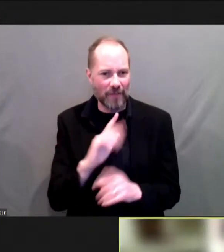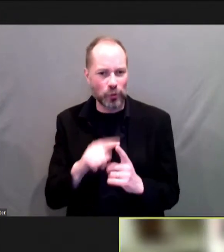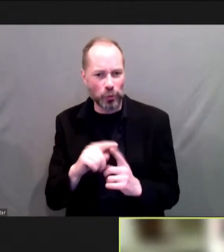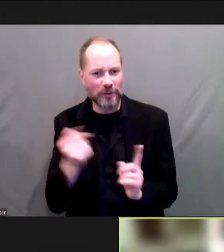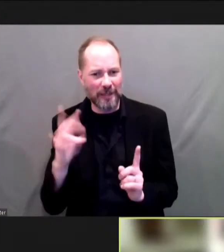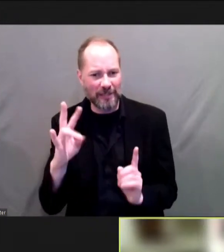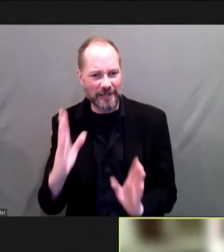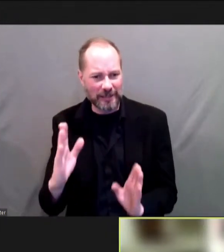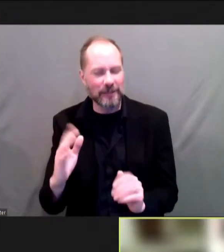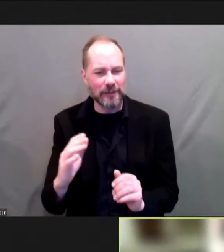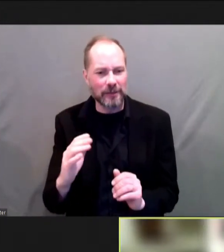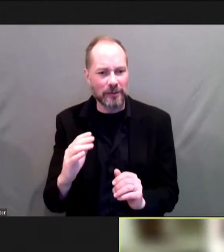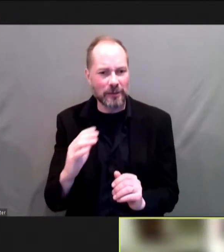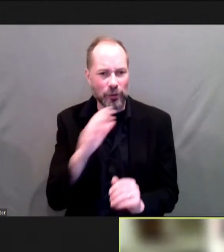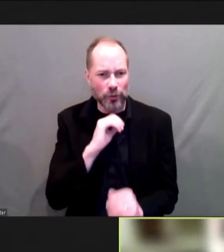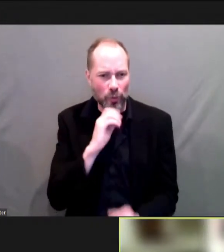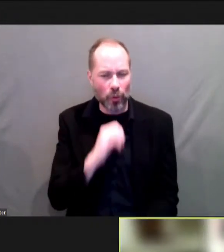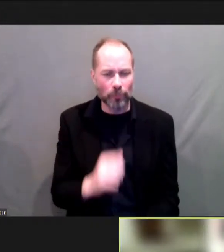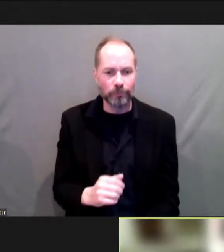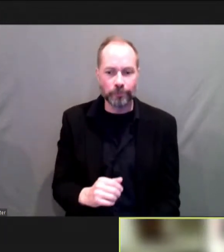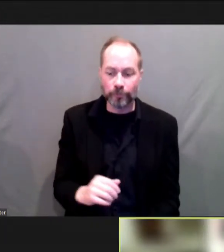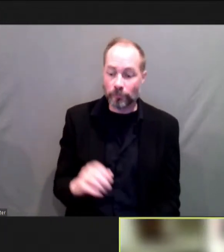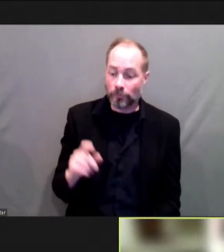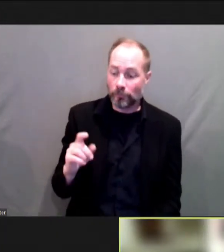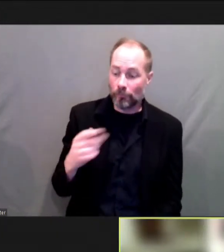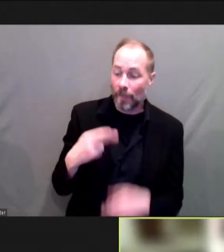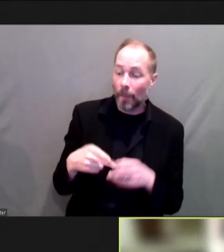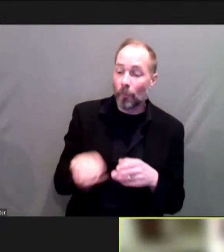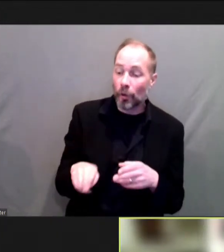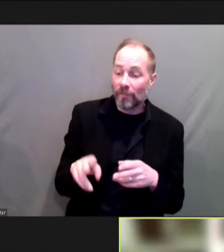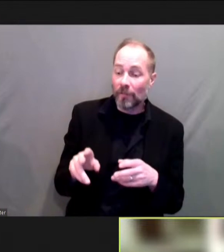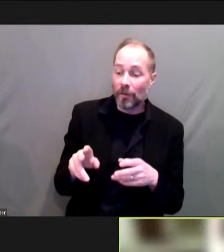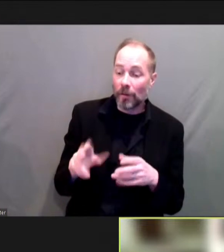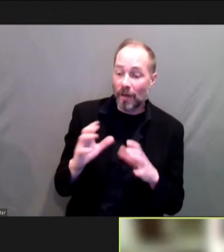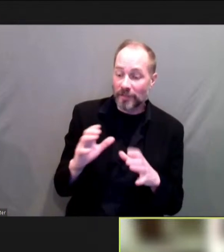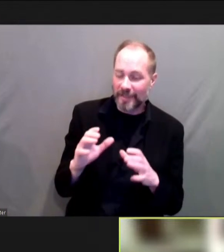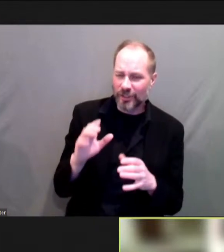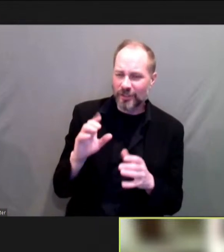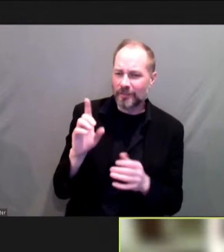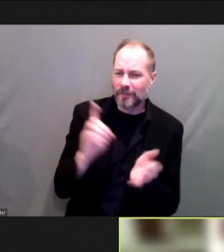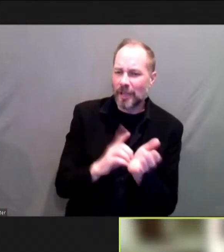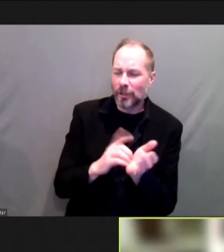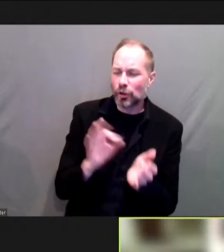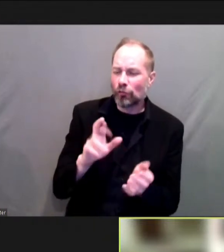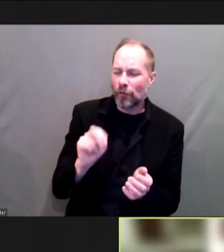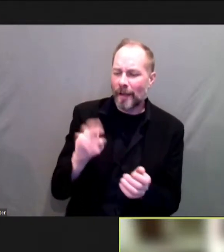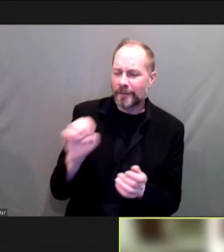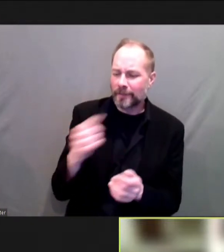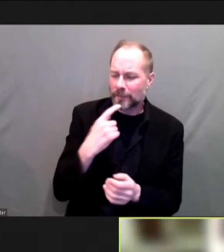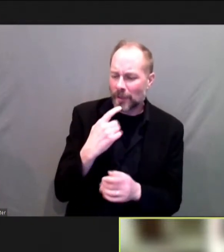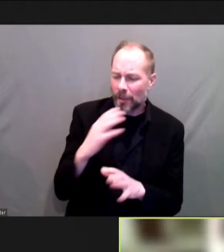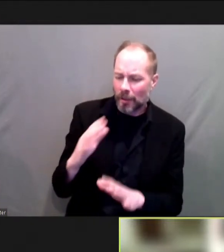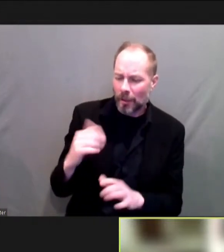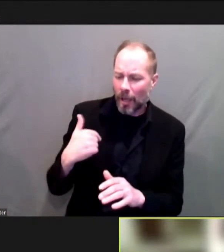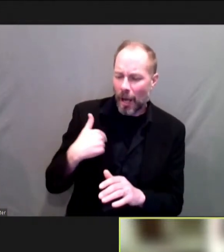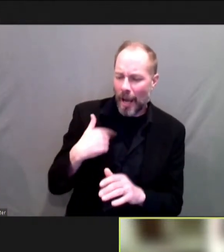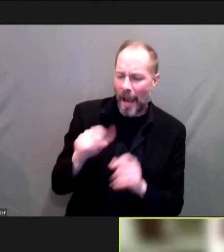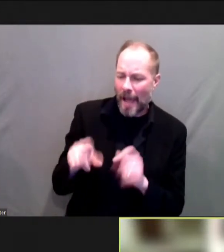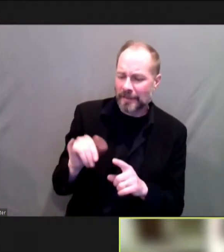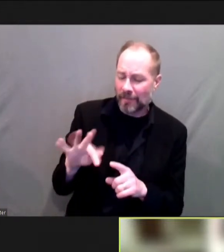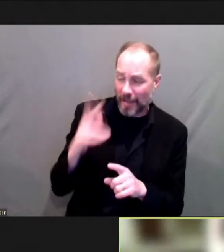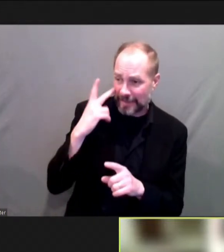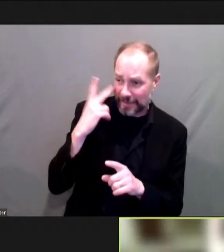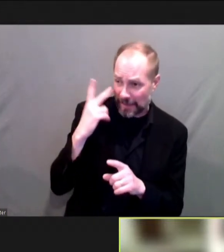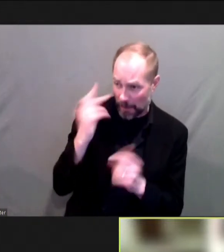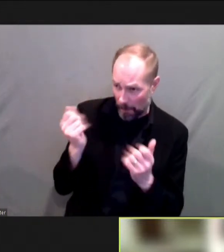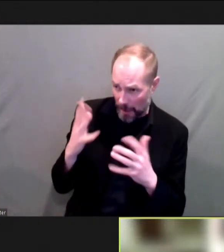In a brief conversation with Children's Hospital earlier this week, I asked them if they were seeing a rise in pediatric